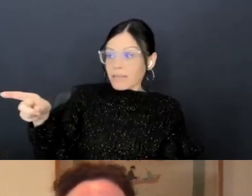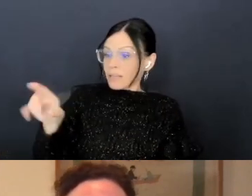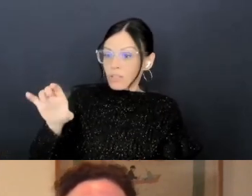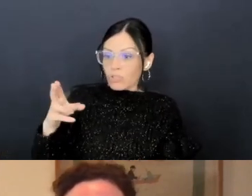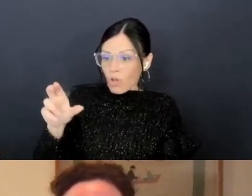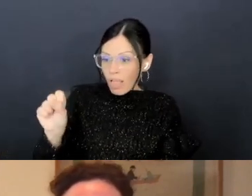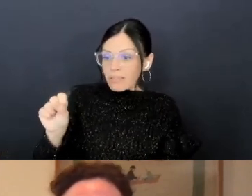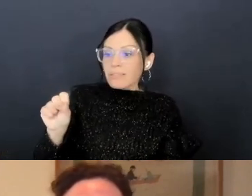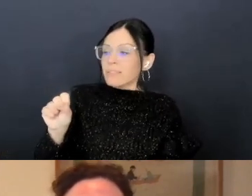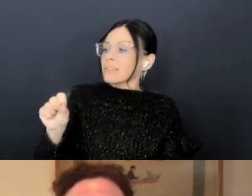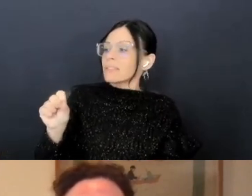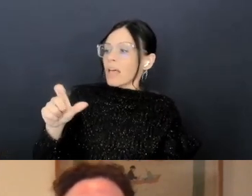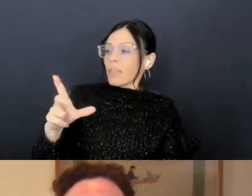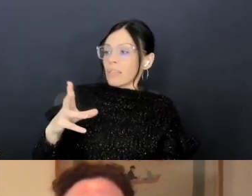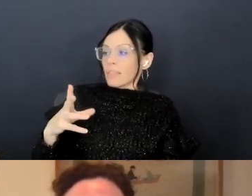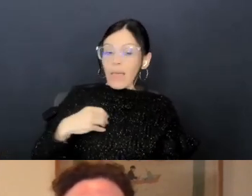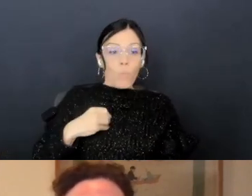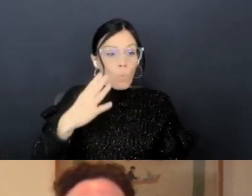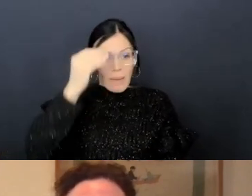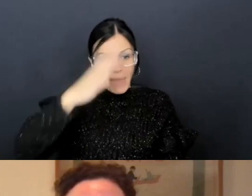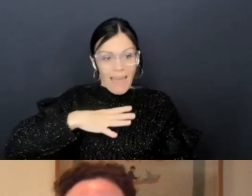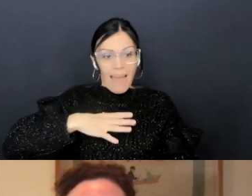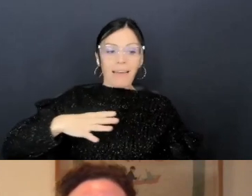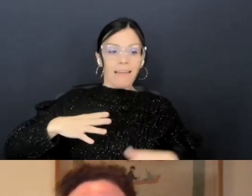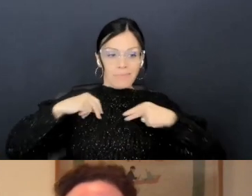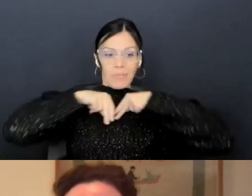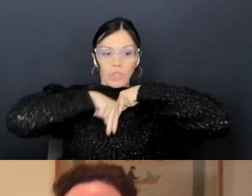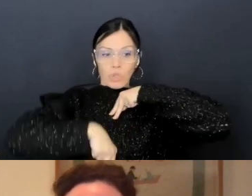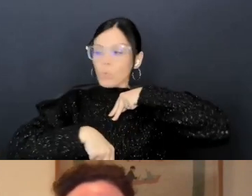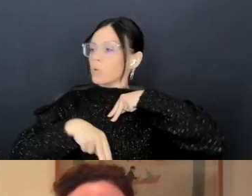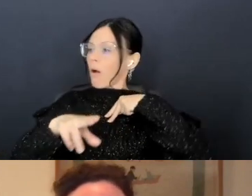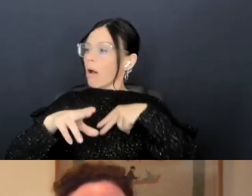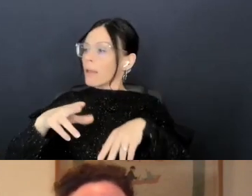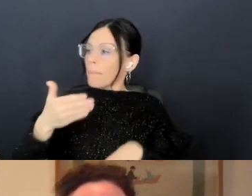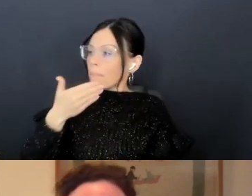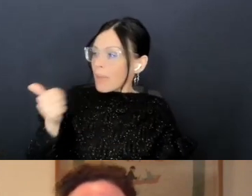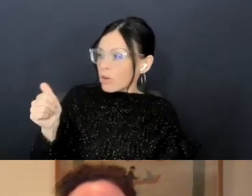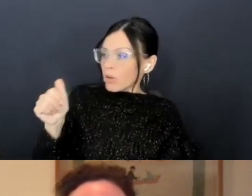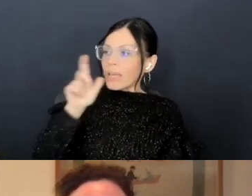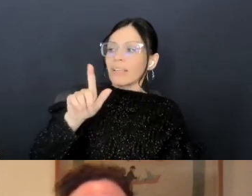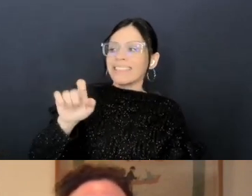white man in a suit on the cover of better hearing magazine advertising for zenith